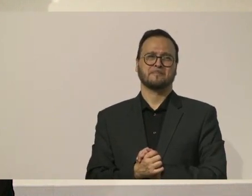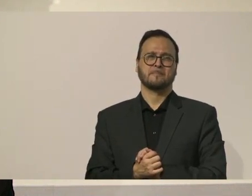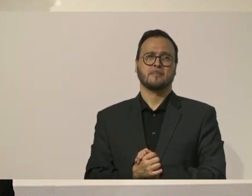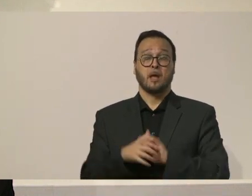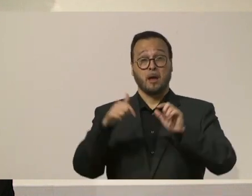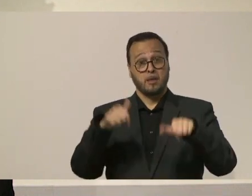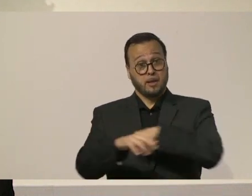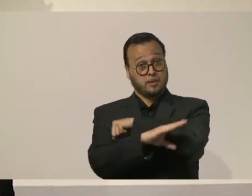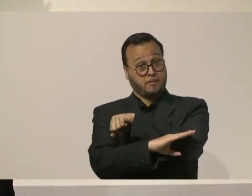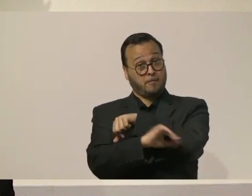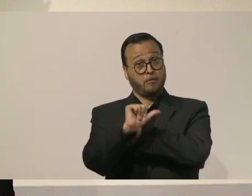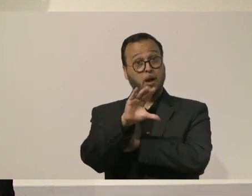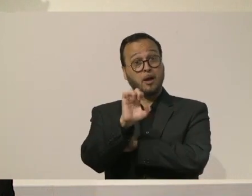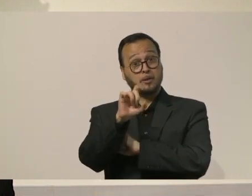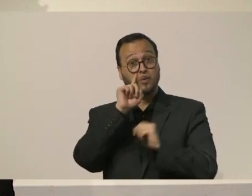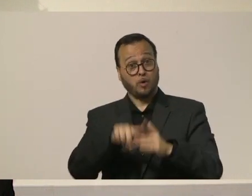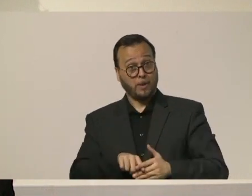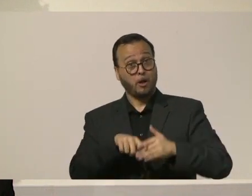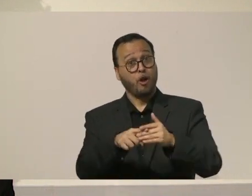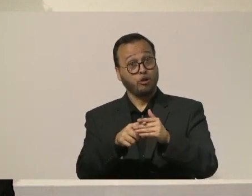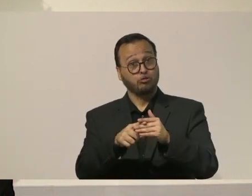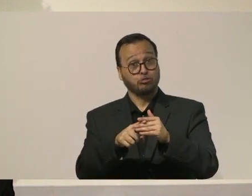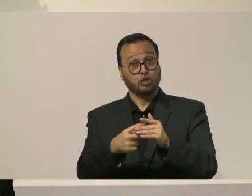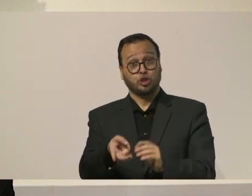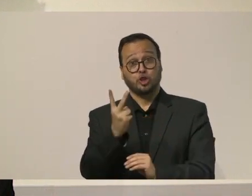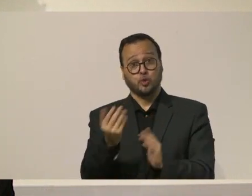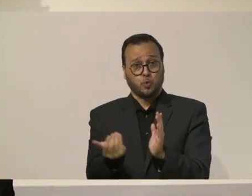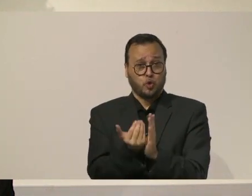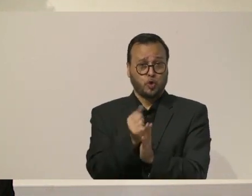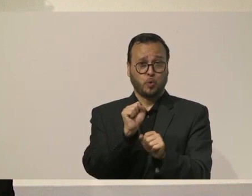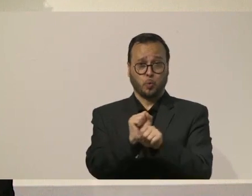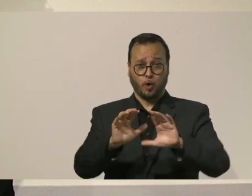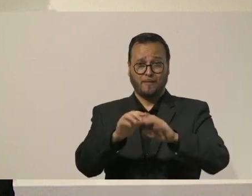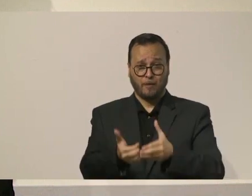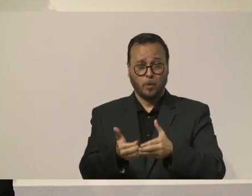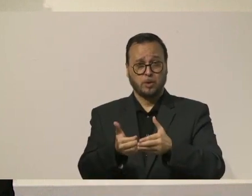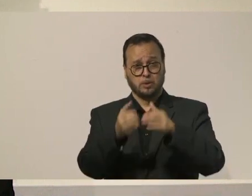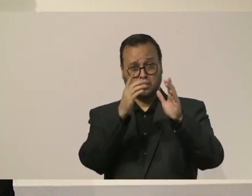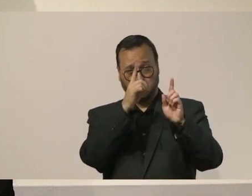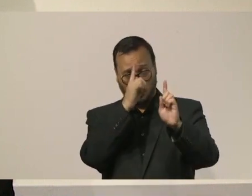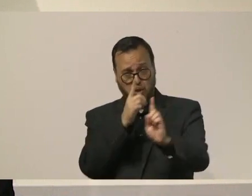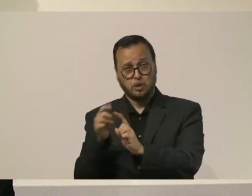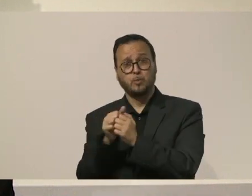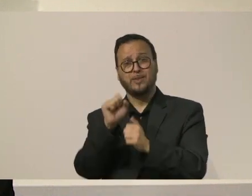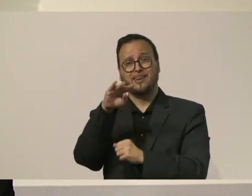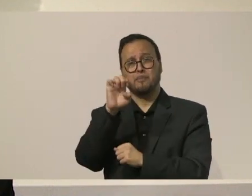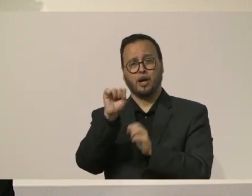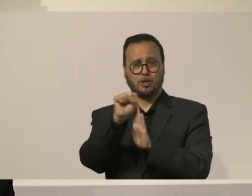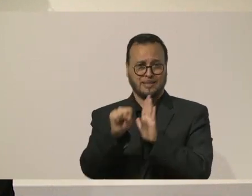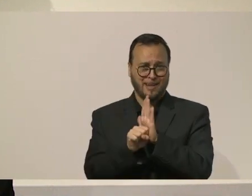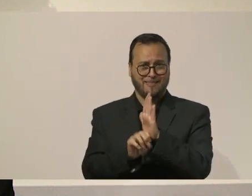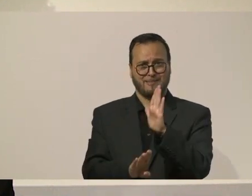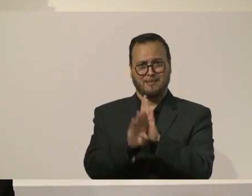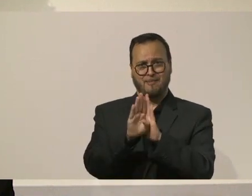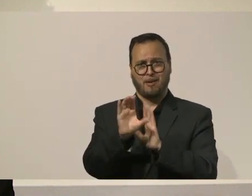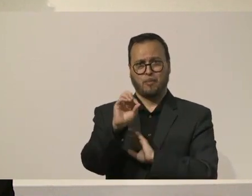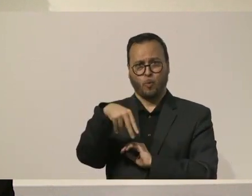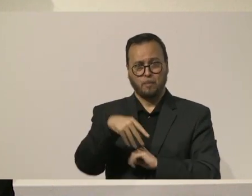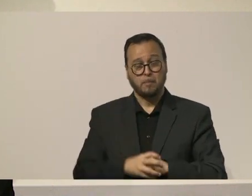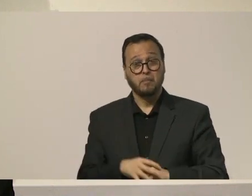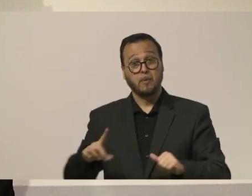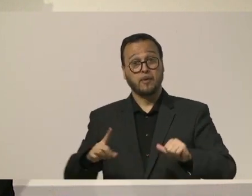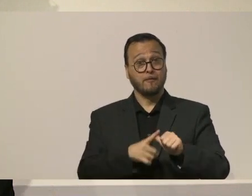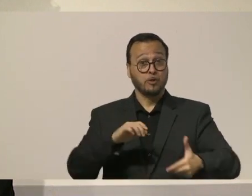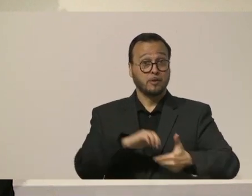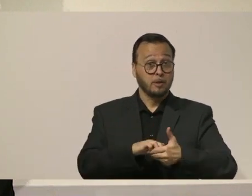This fall, ACE will be launching two new workforce initiatives in partnership with the Empire State Development. The first program is in collaboration